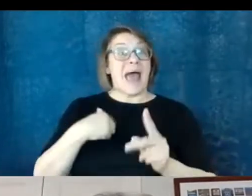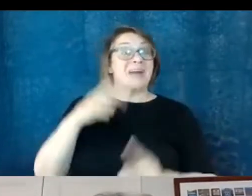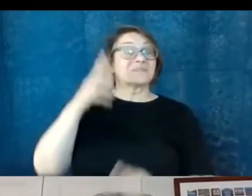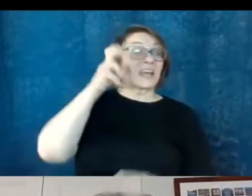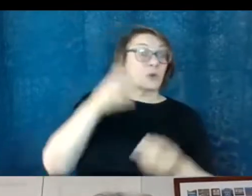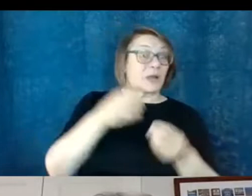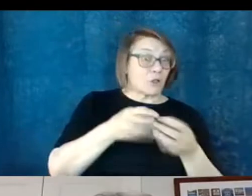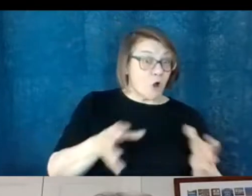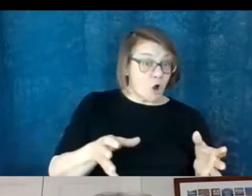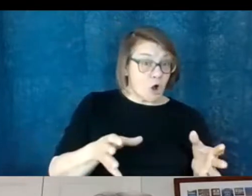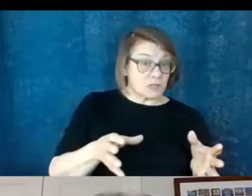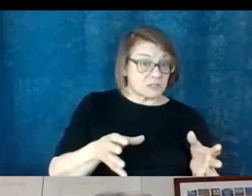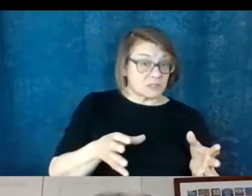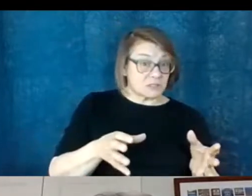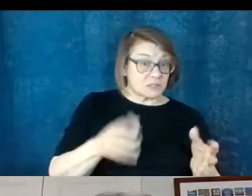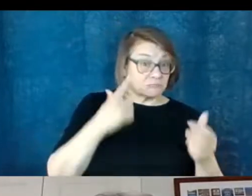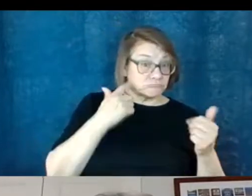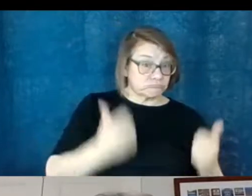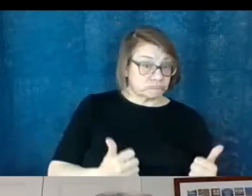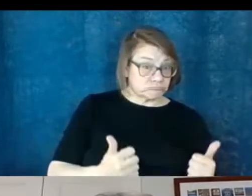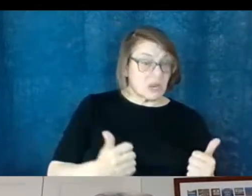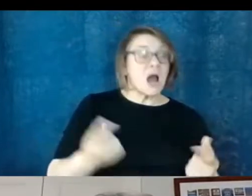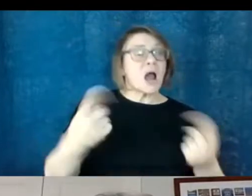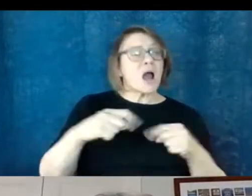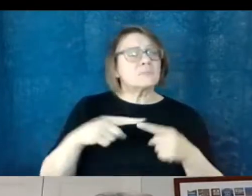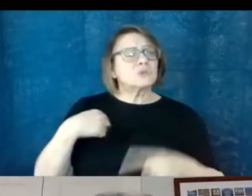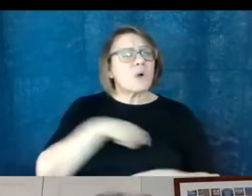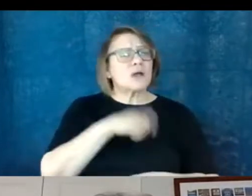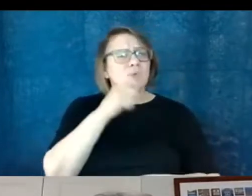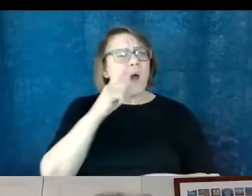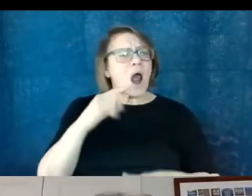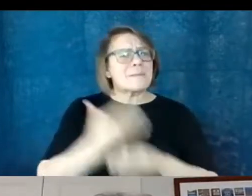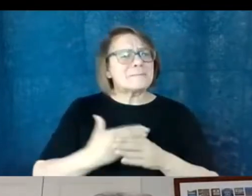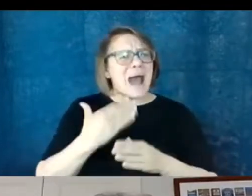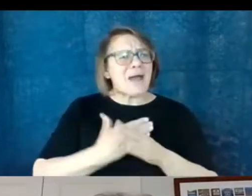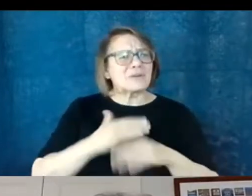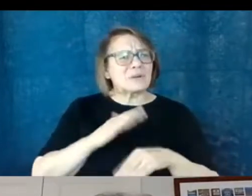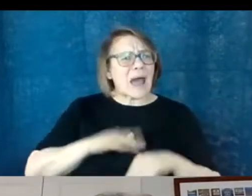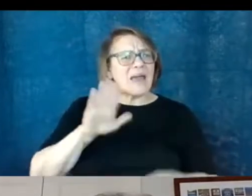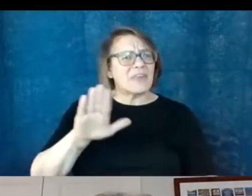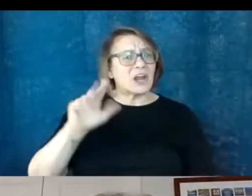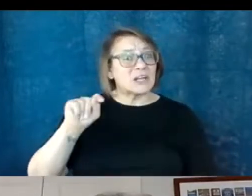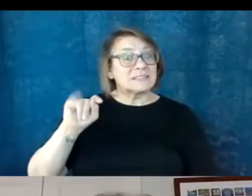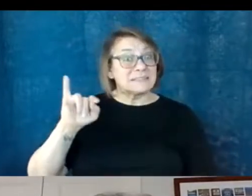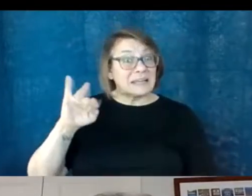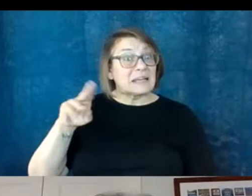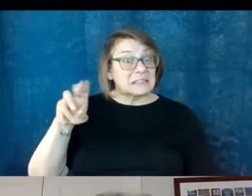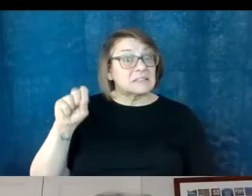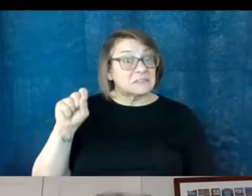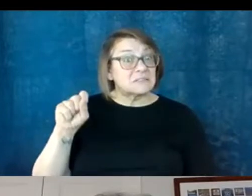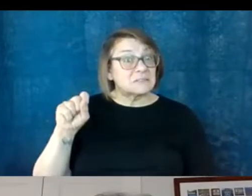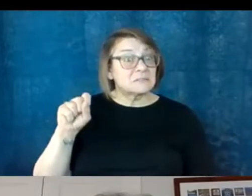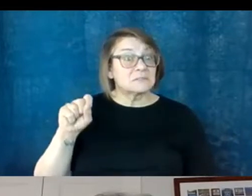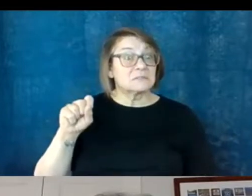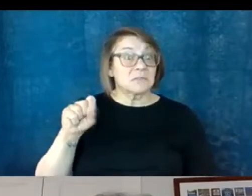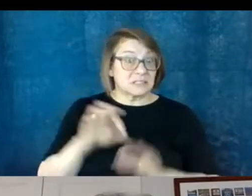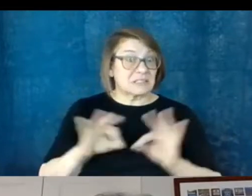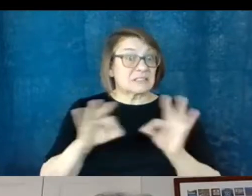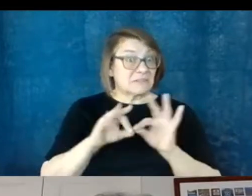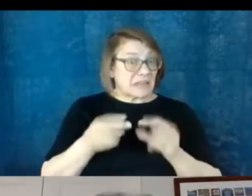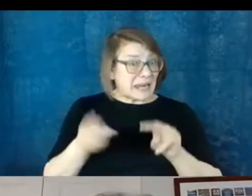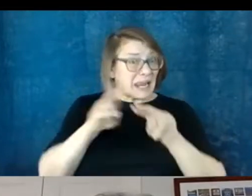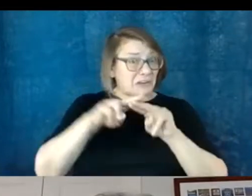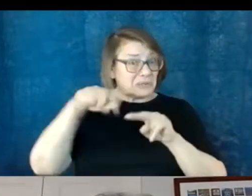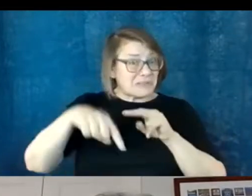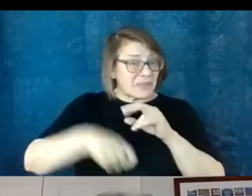loss come to us that are bothered by their tinnitus. And this has been a significant